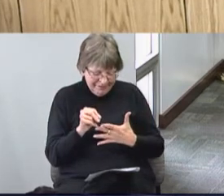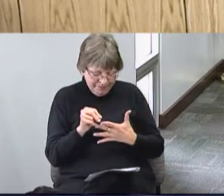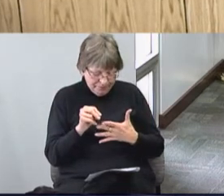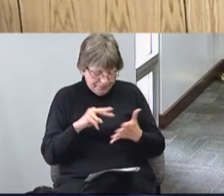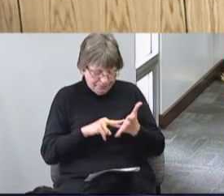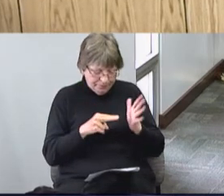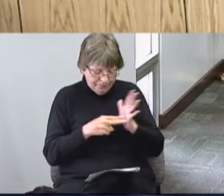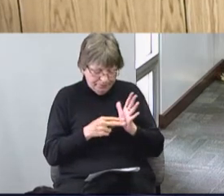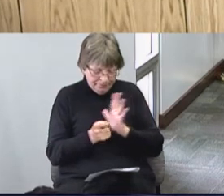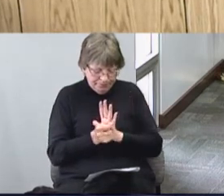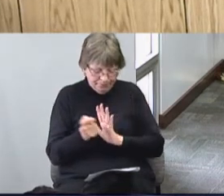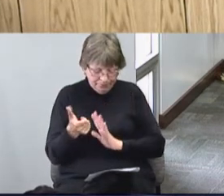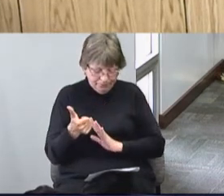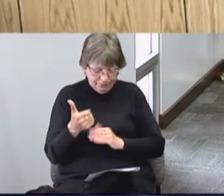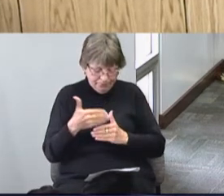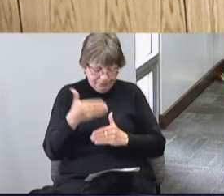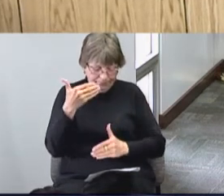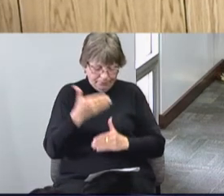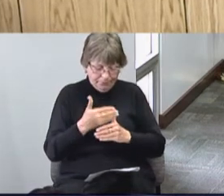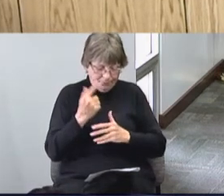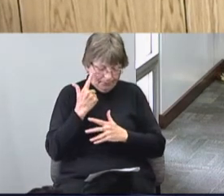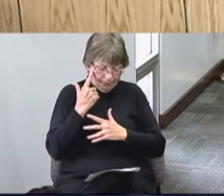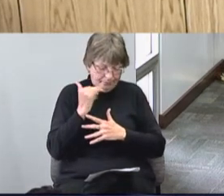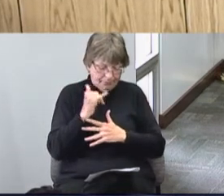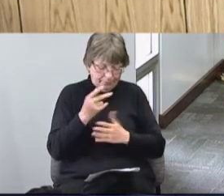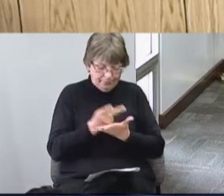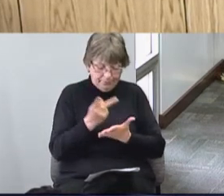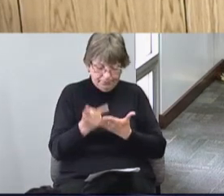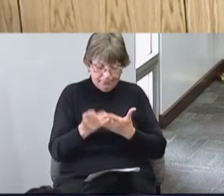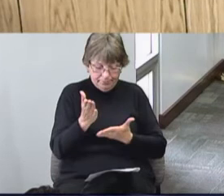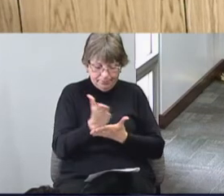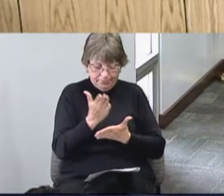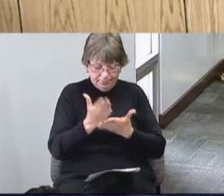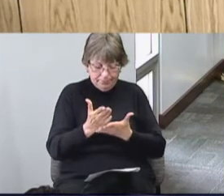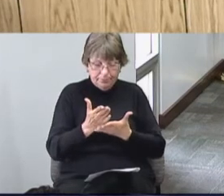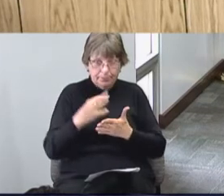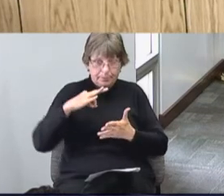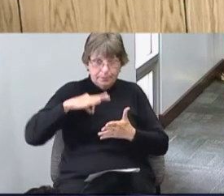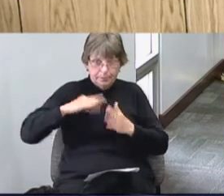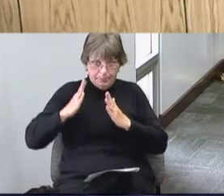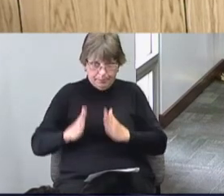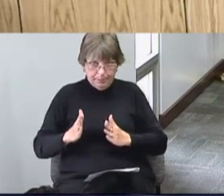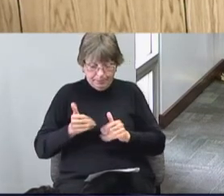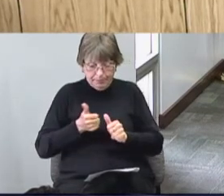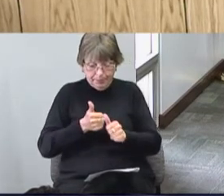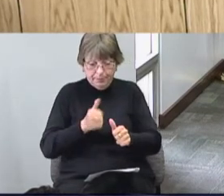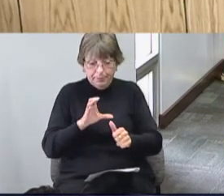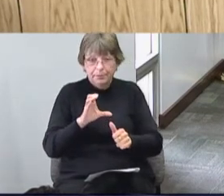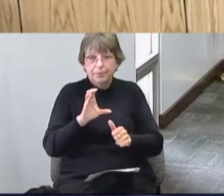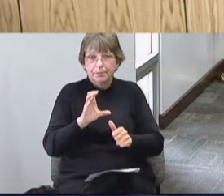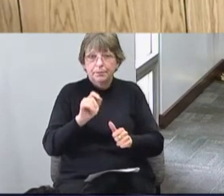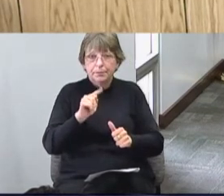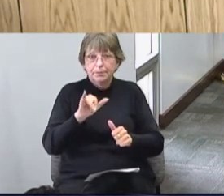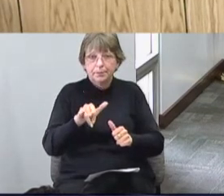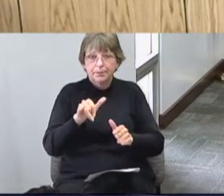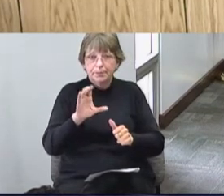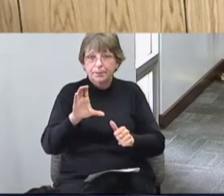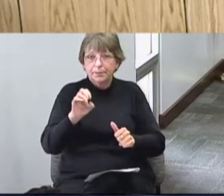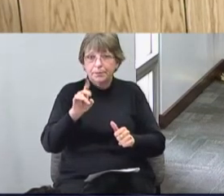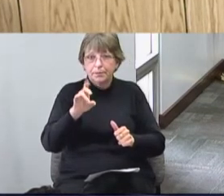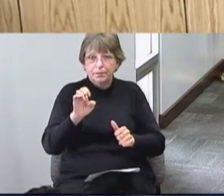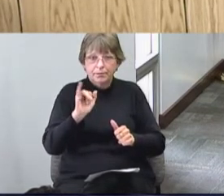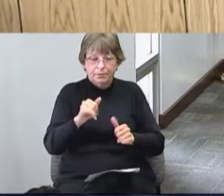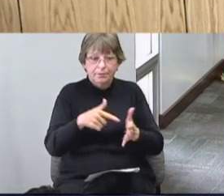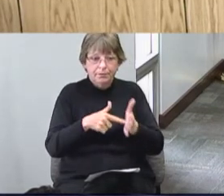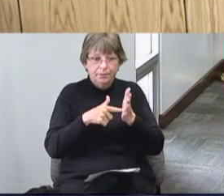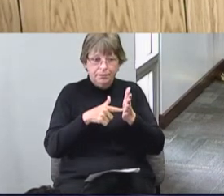terms of removal of windows, but I think that it was a failure on the part of the applicant to follow city code that's required